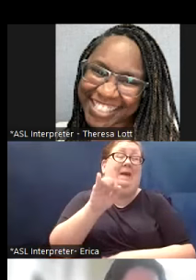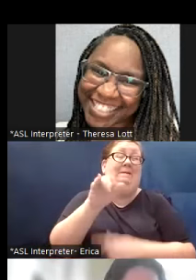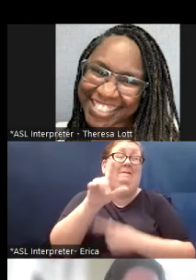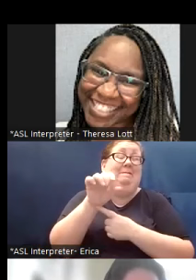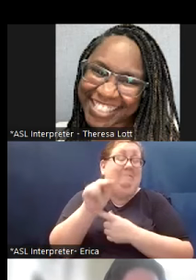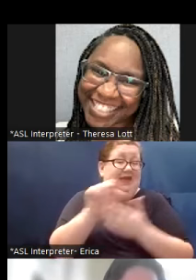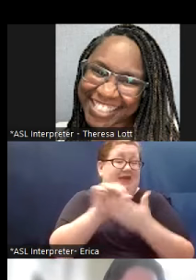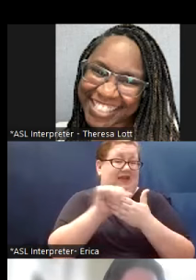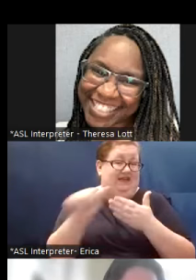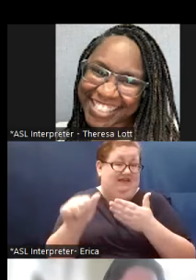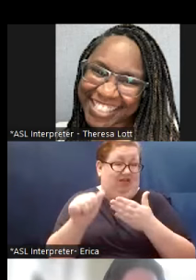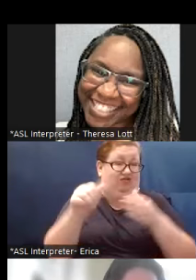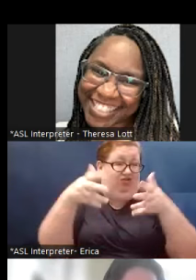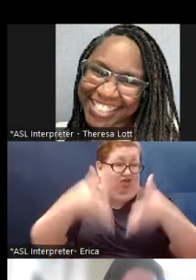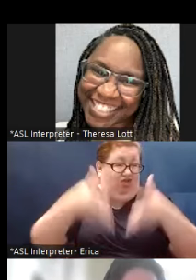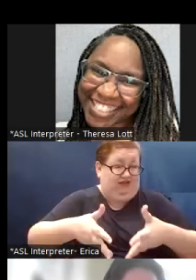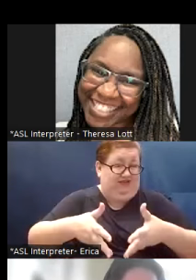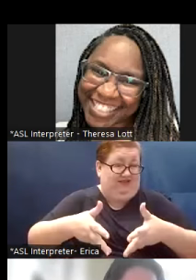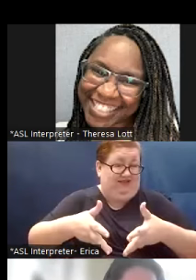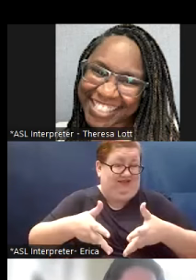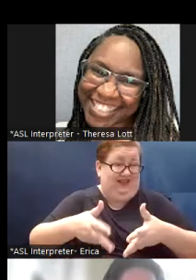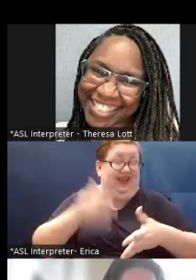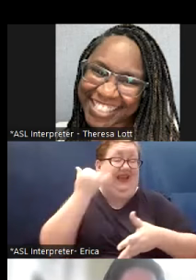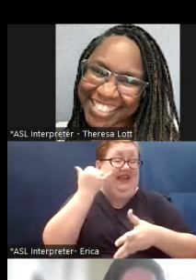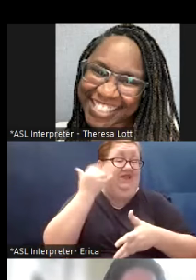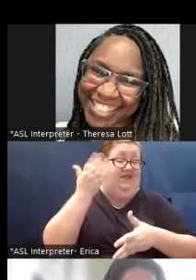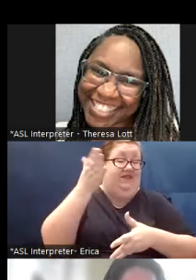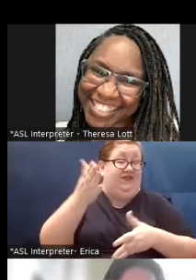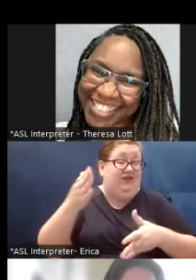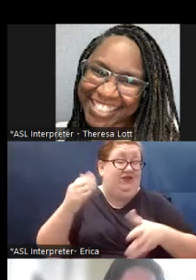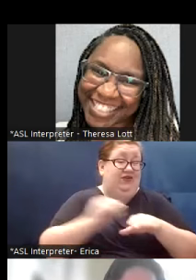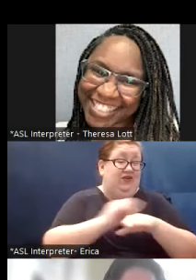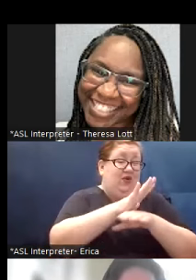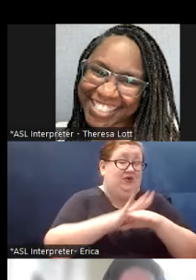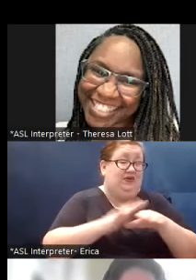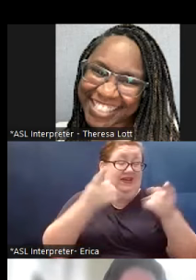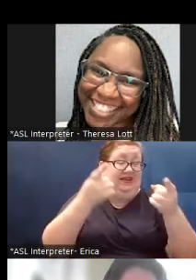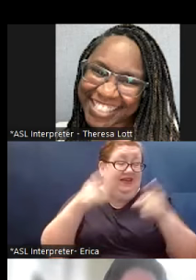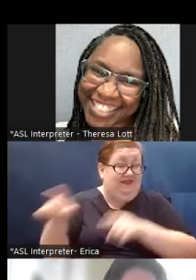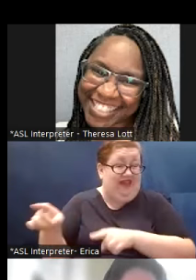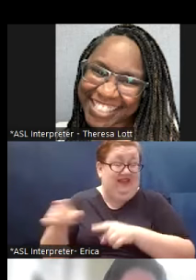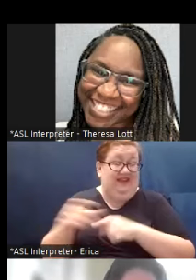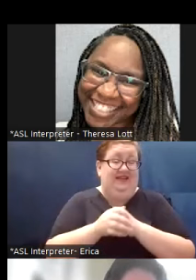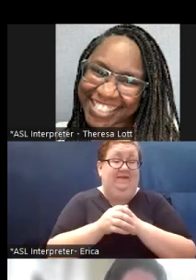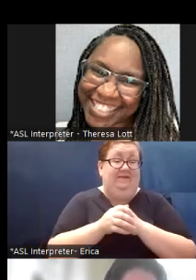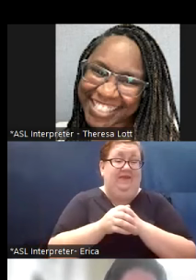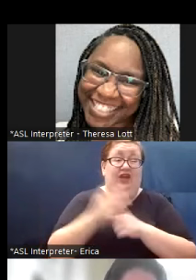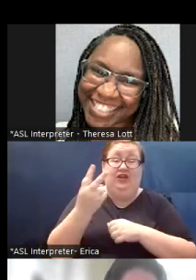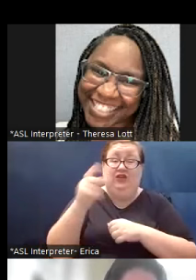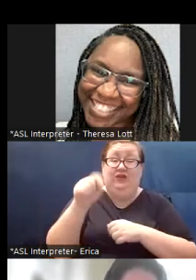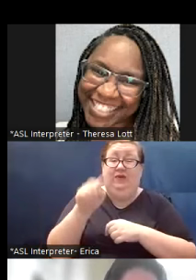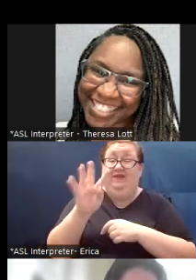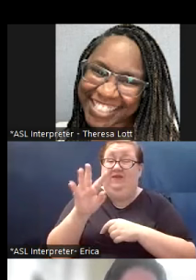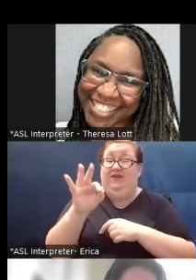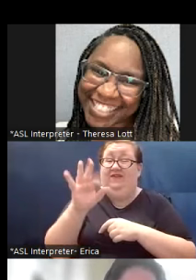future coastal event, 2.4 feet on top of the Sandy high water